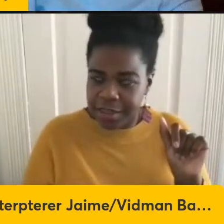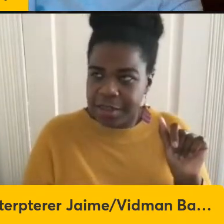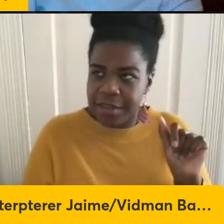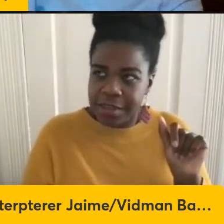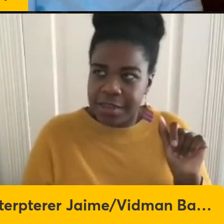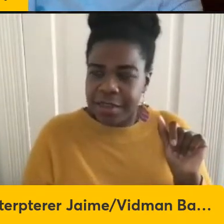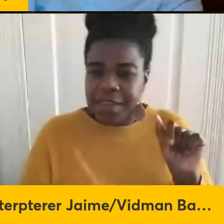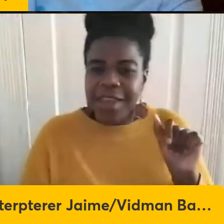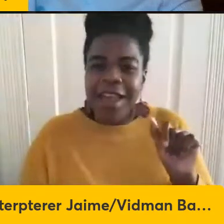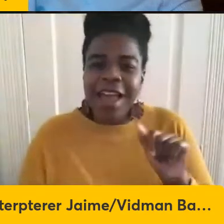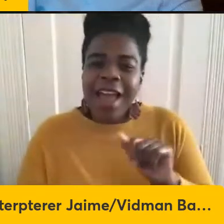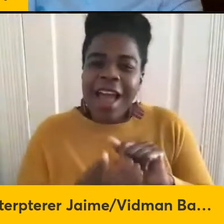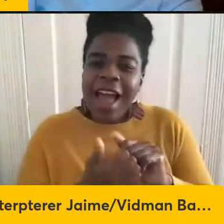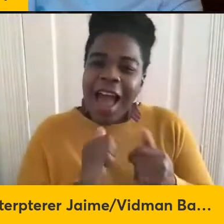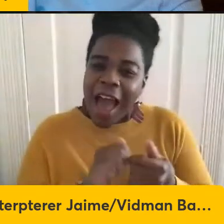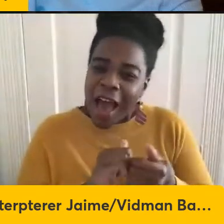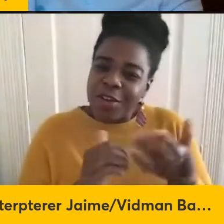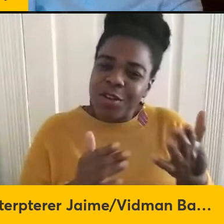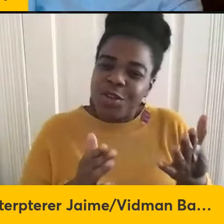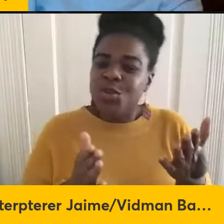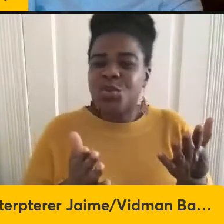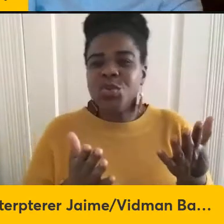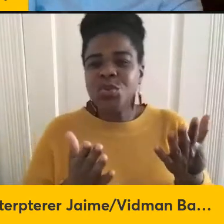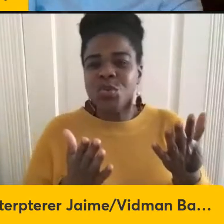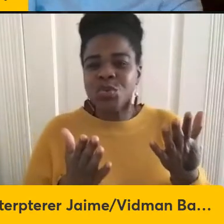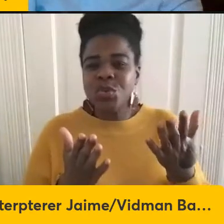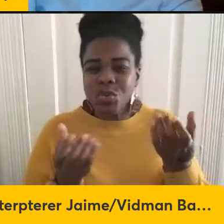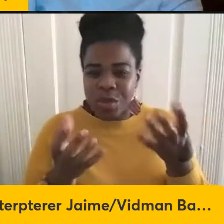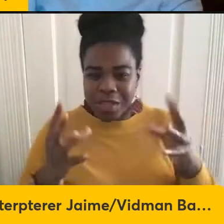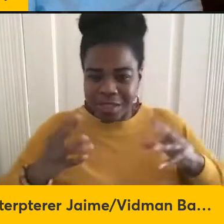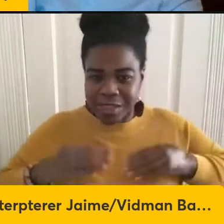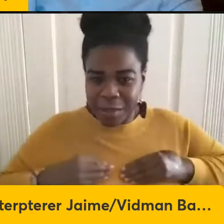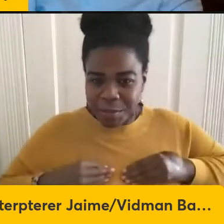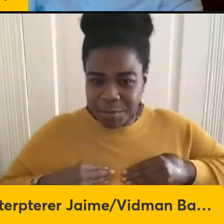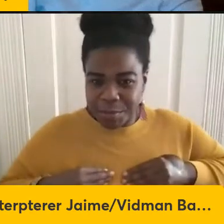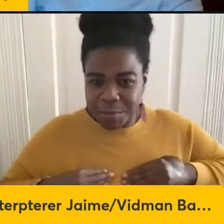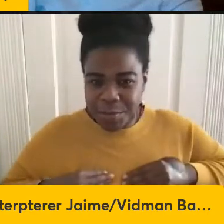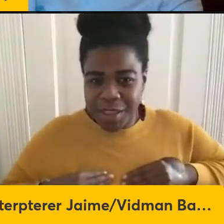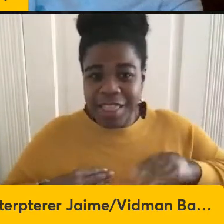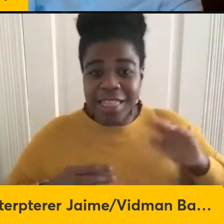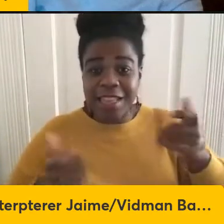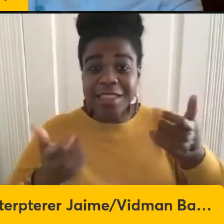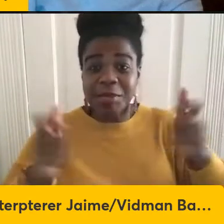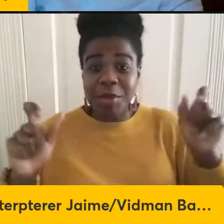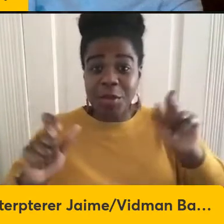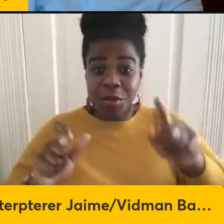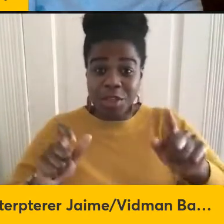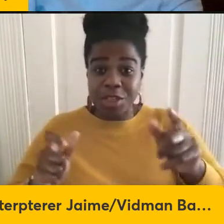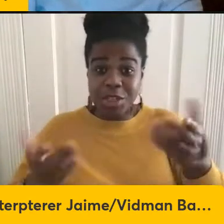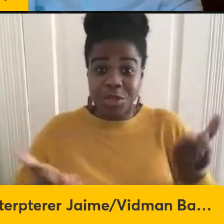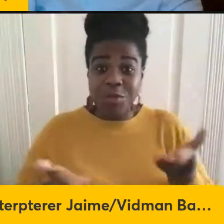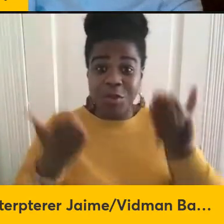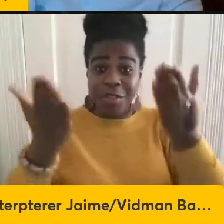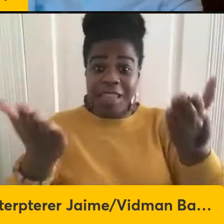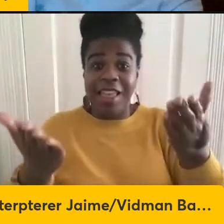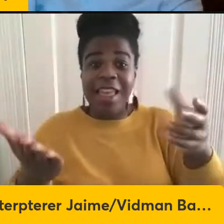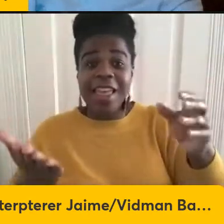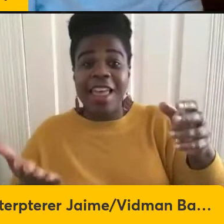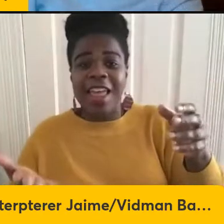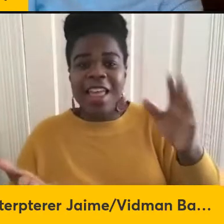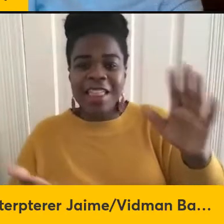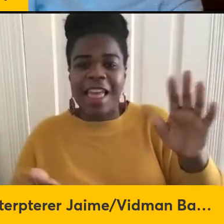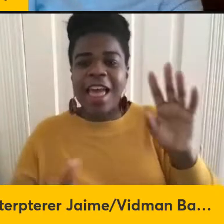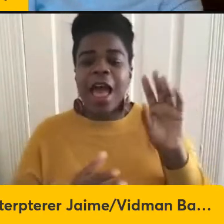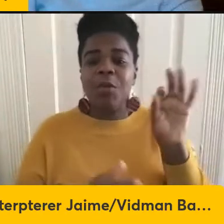how does one reckon with that? So that's, Syreeta, that's a huge question that you brought up. So I just want to put that in your